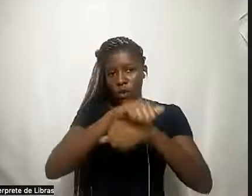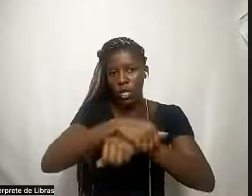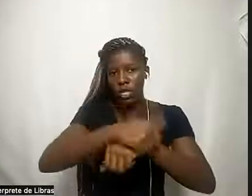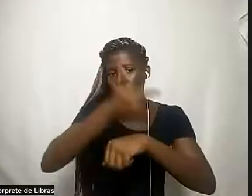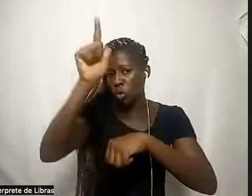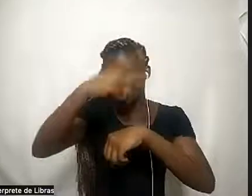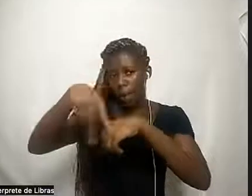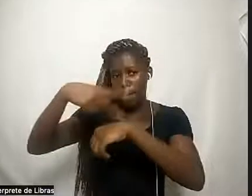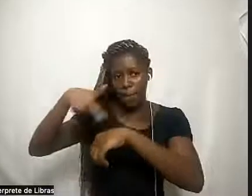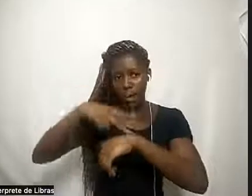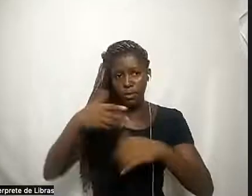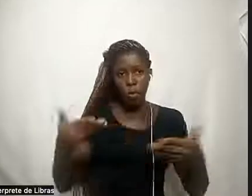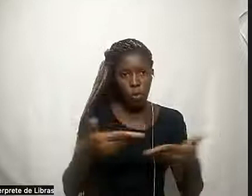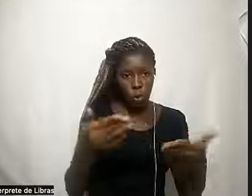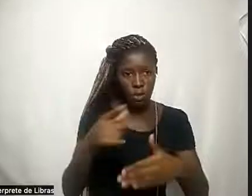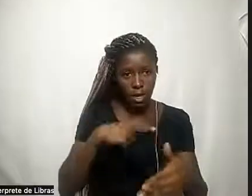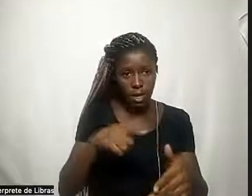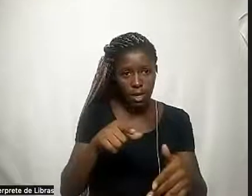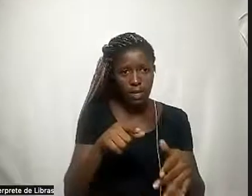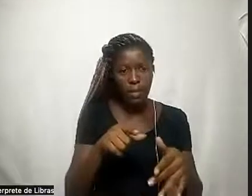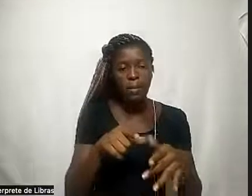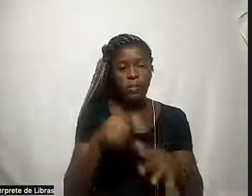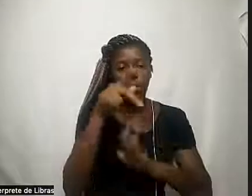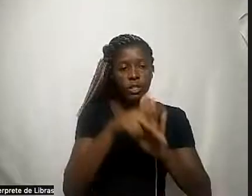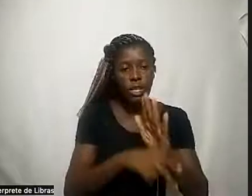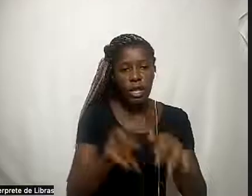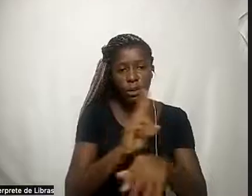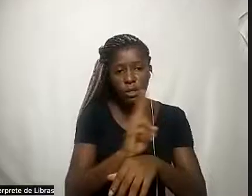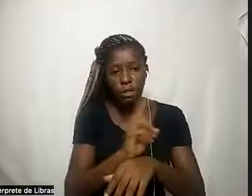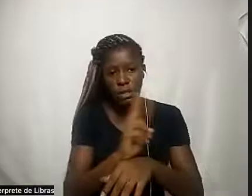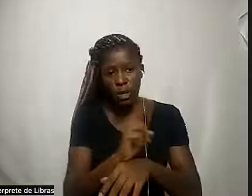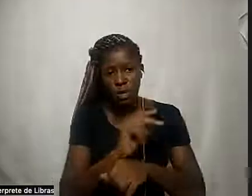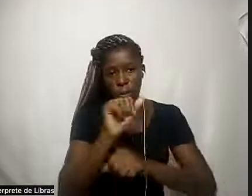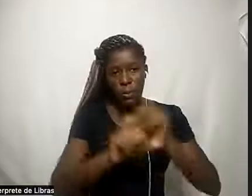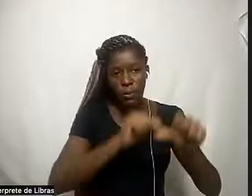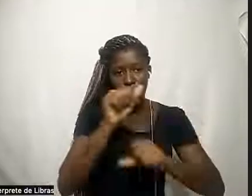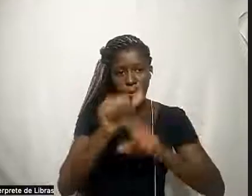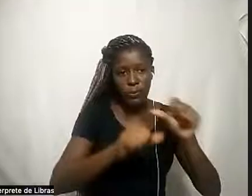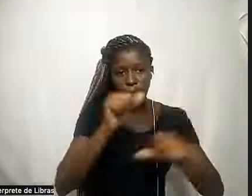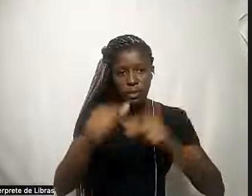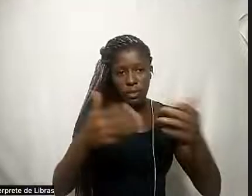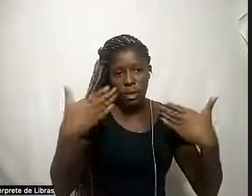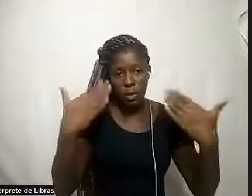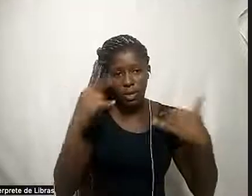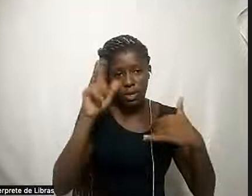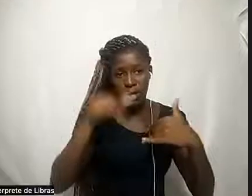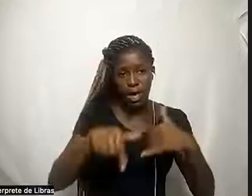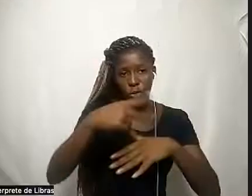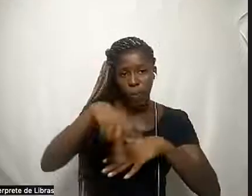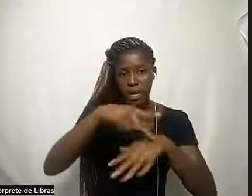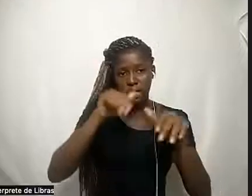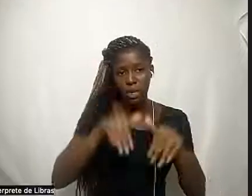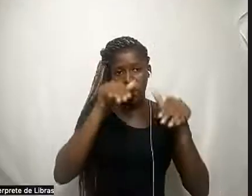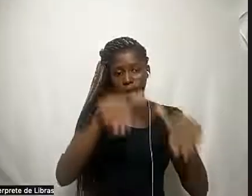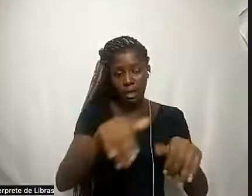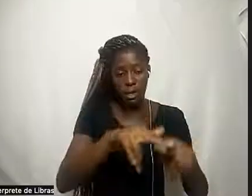partnerships. We work on the observation project with the climate change and changing